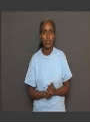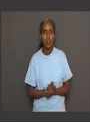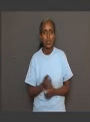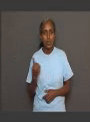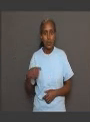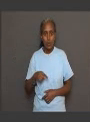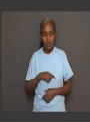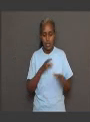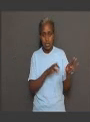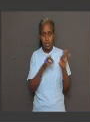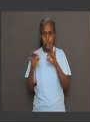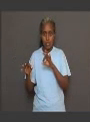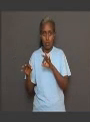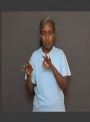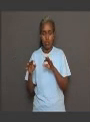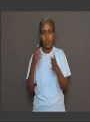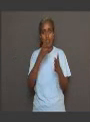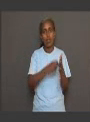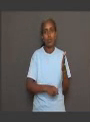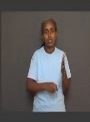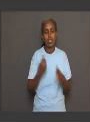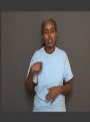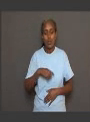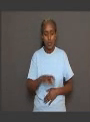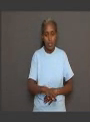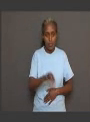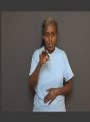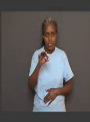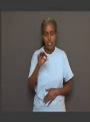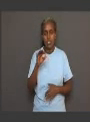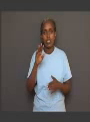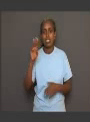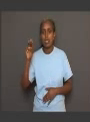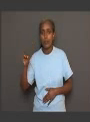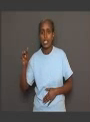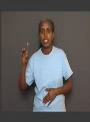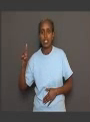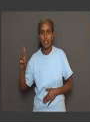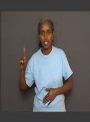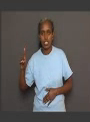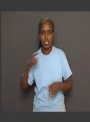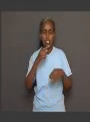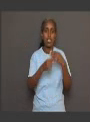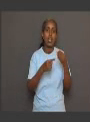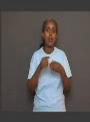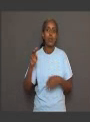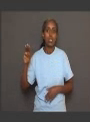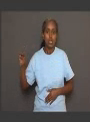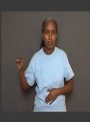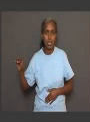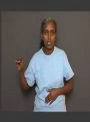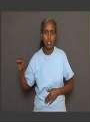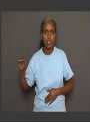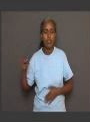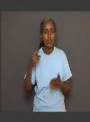substitute our values, we find that the mean deviation about the mean